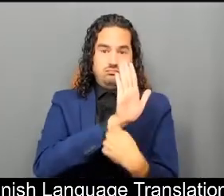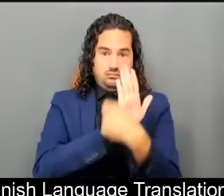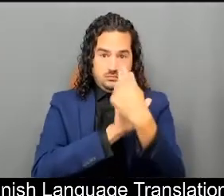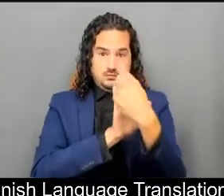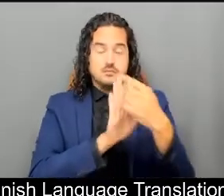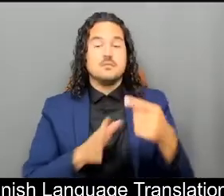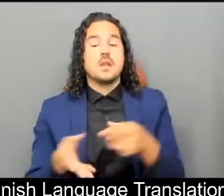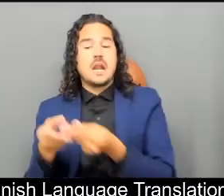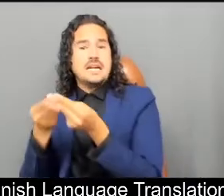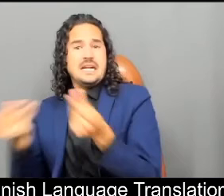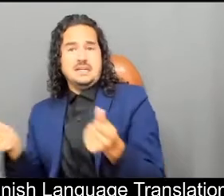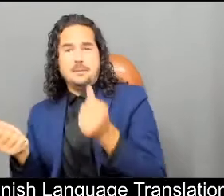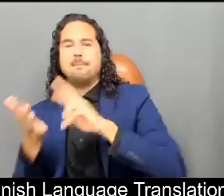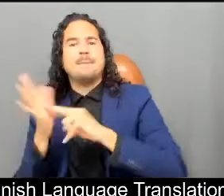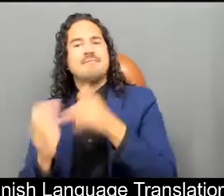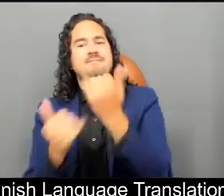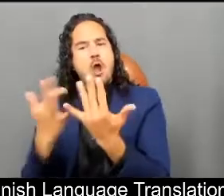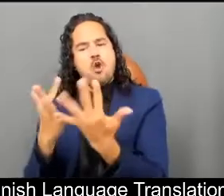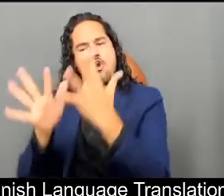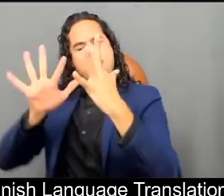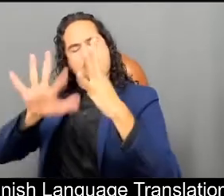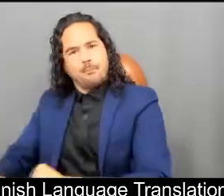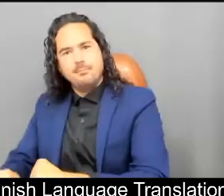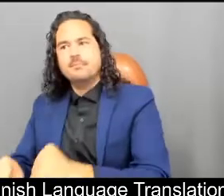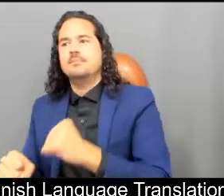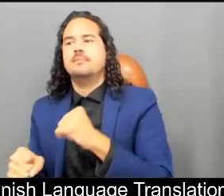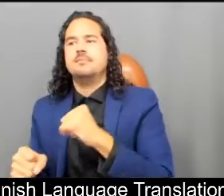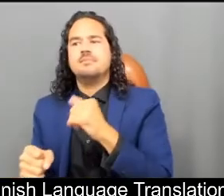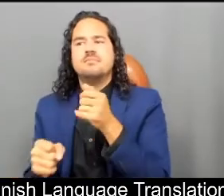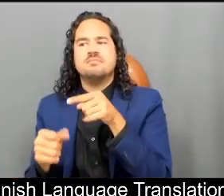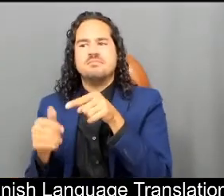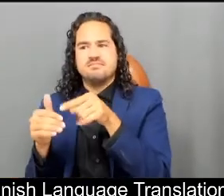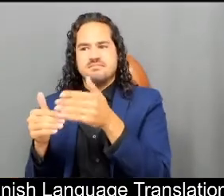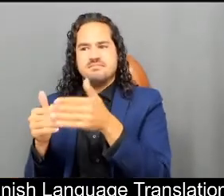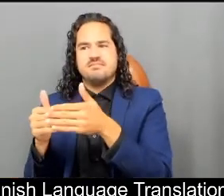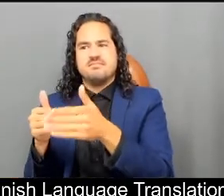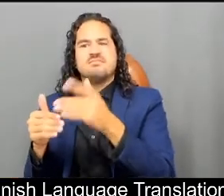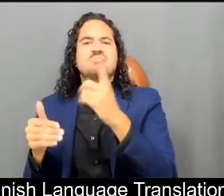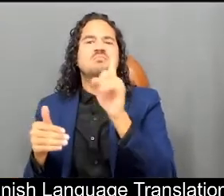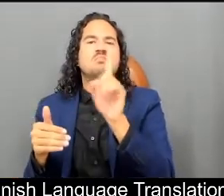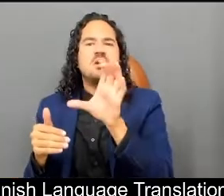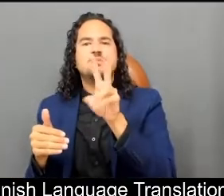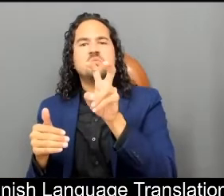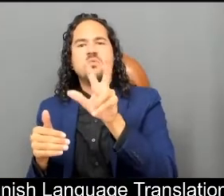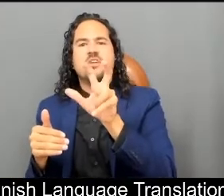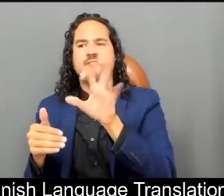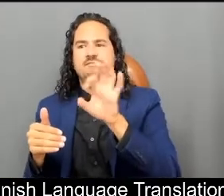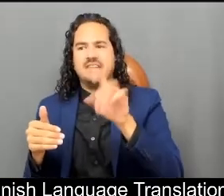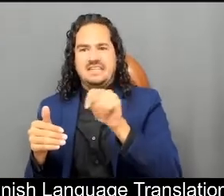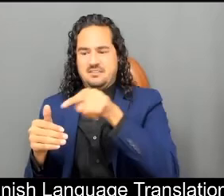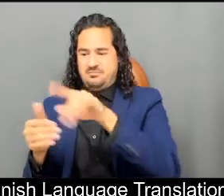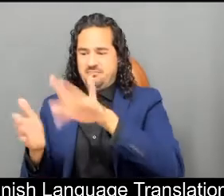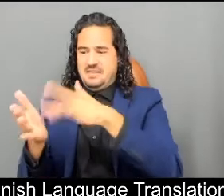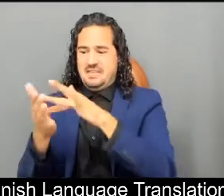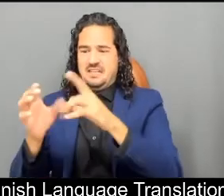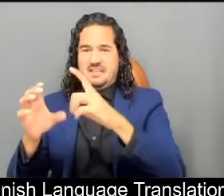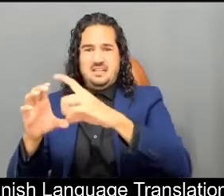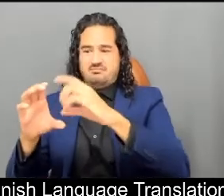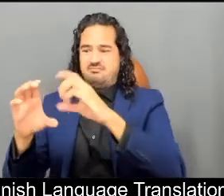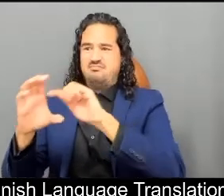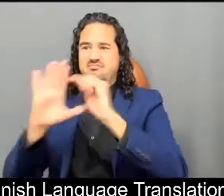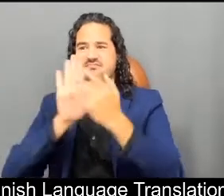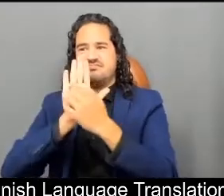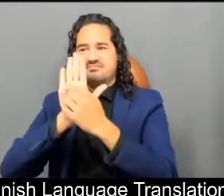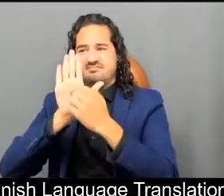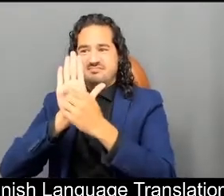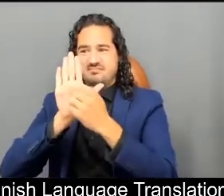what we can get to. This area out here in this wilderness, Burton Wilderness, isn't something we can get water to. It